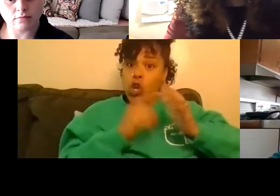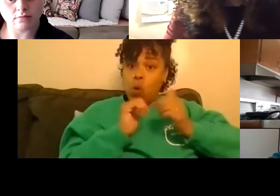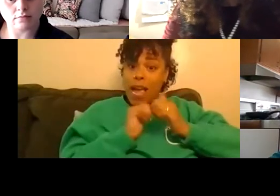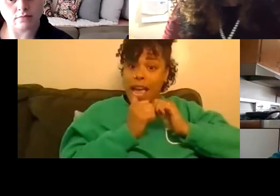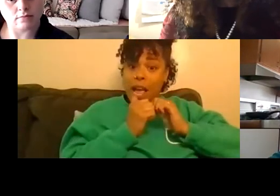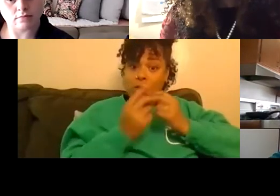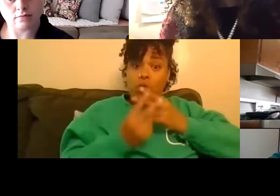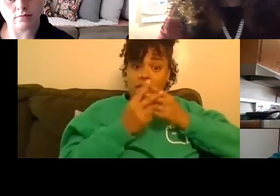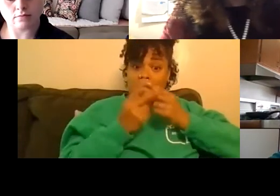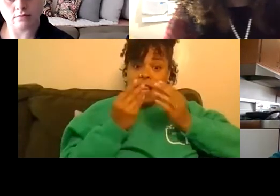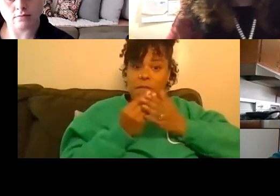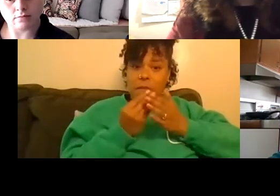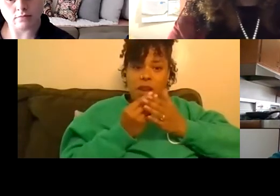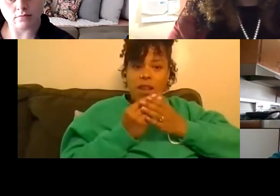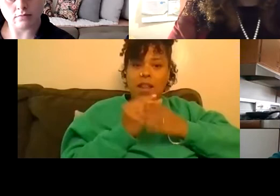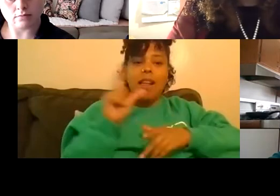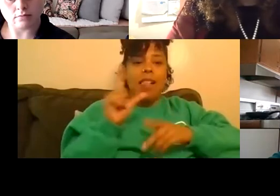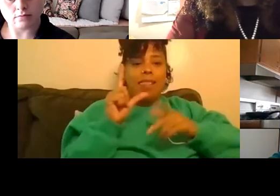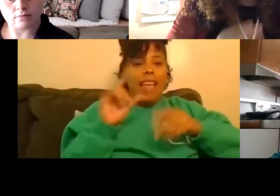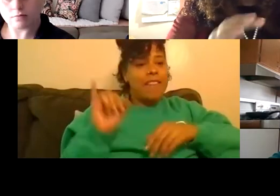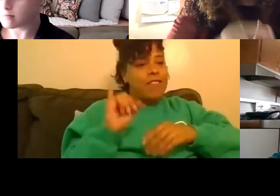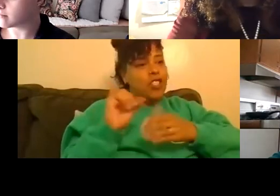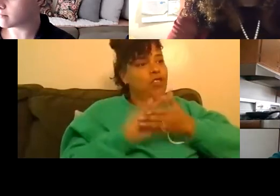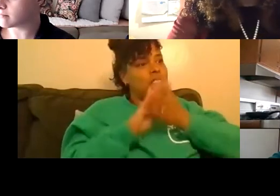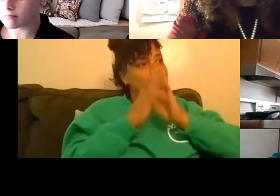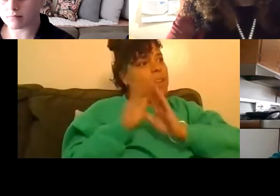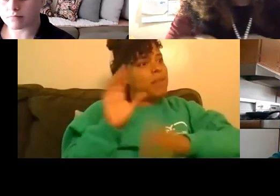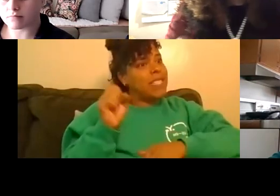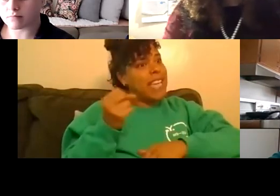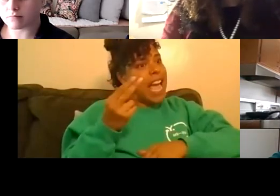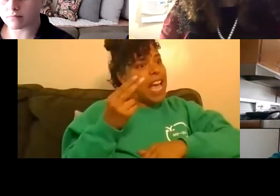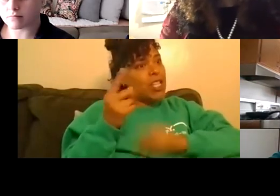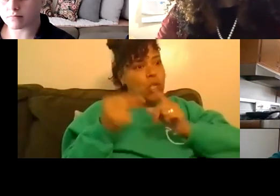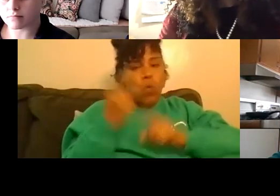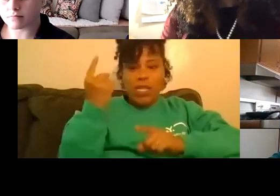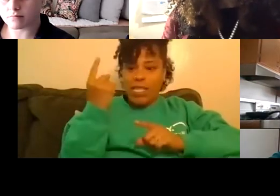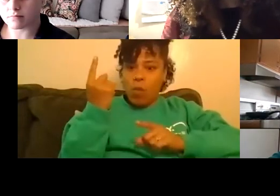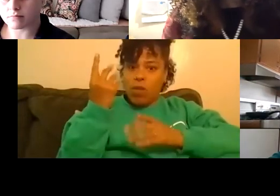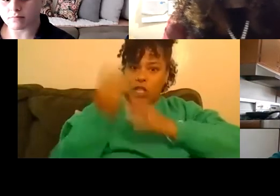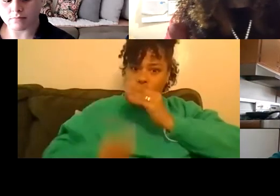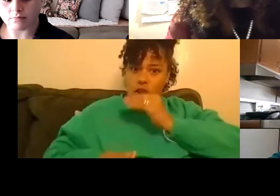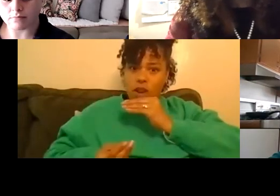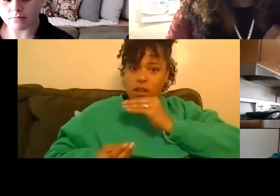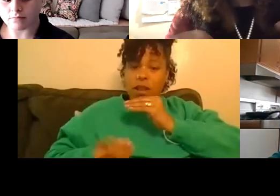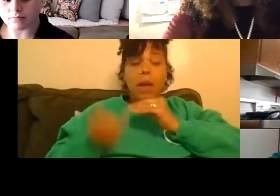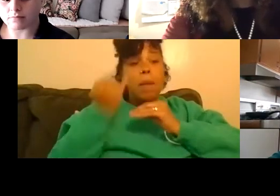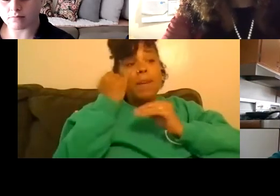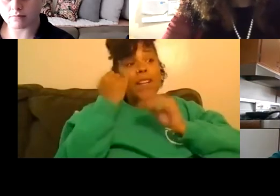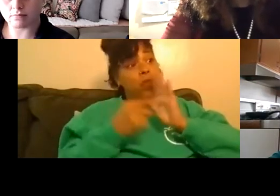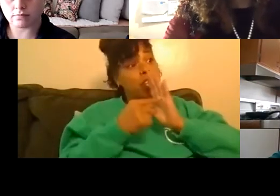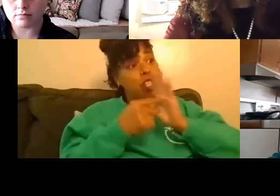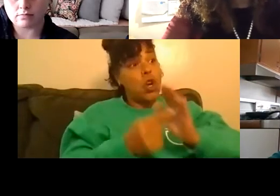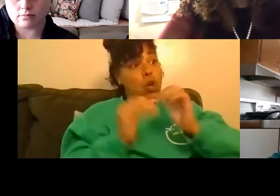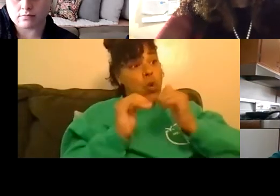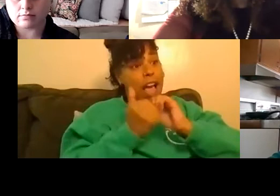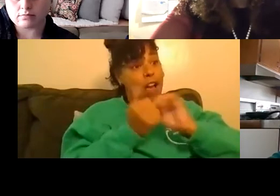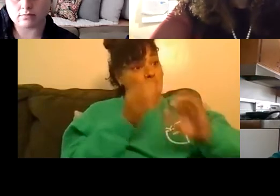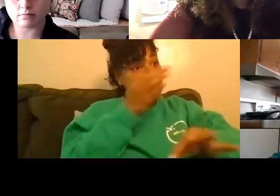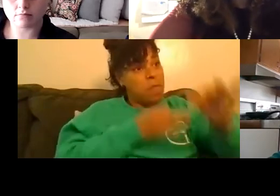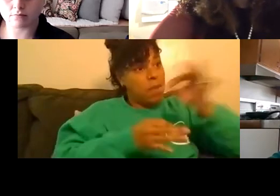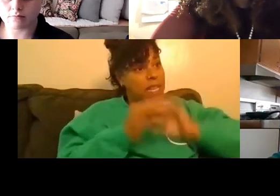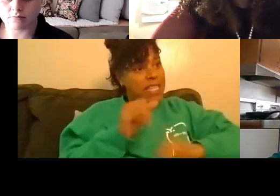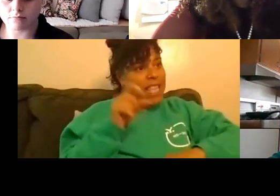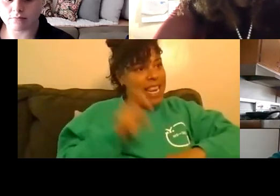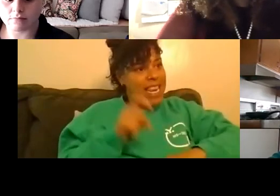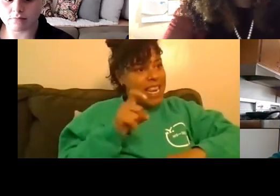insurance turns into cash when someone dies. If we can show you how to save that money and replace that need, that's better for you and your family because you won't